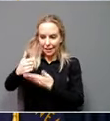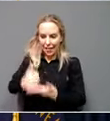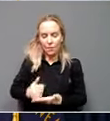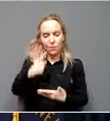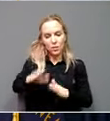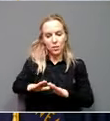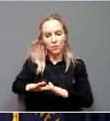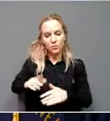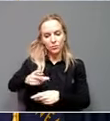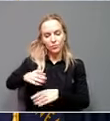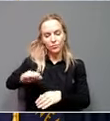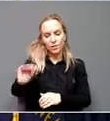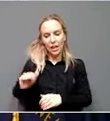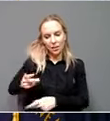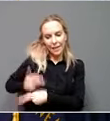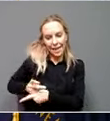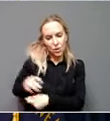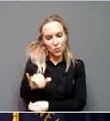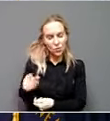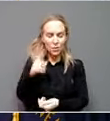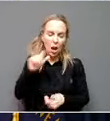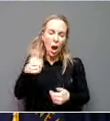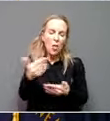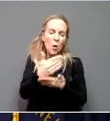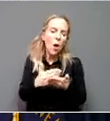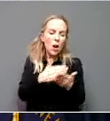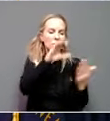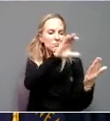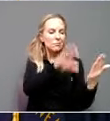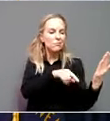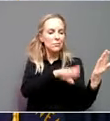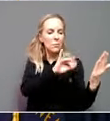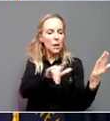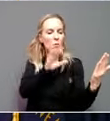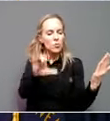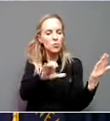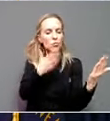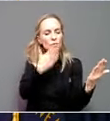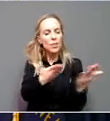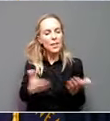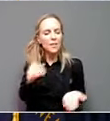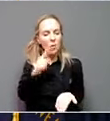do good things for us. Melissa Patrick, Kentucky Health News.